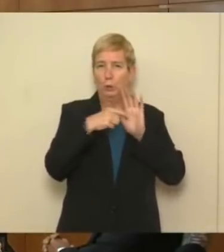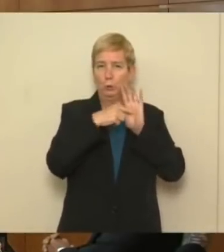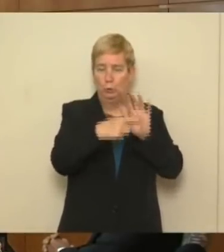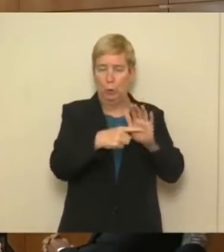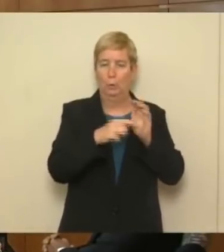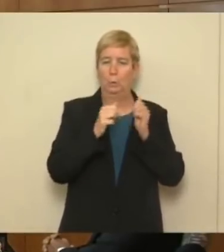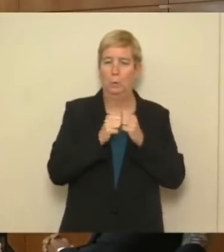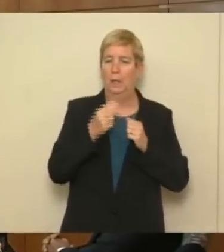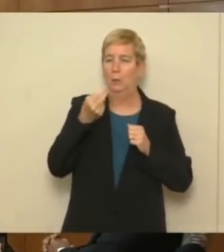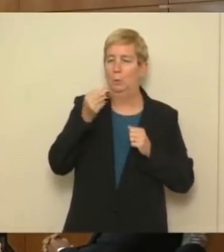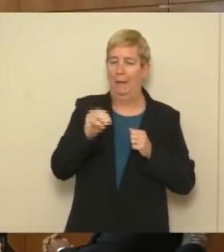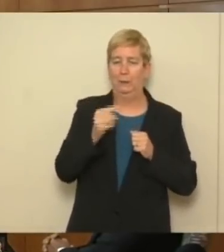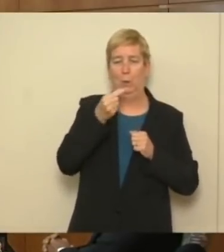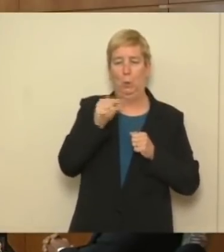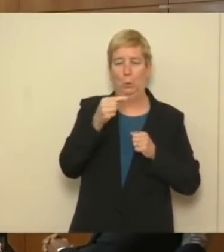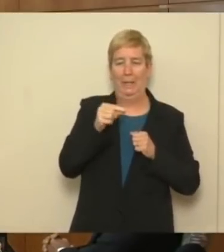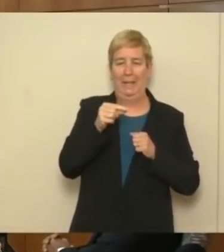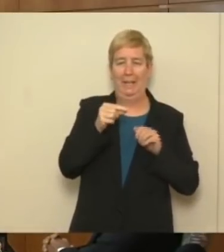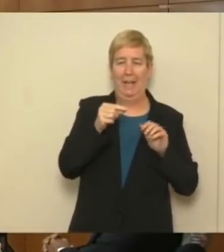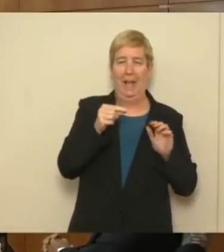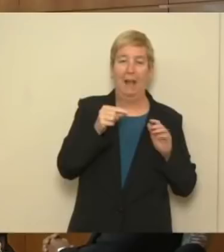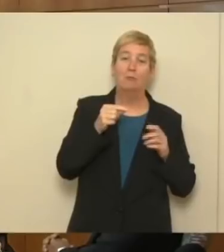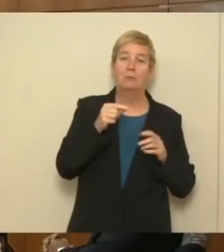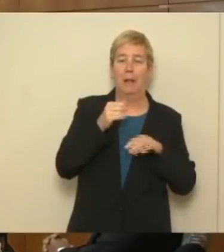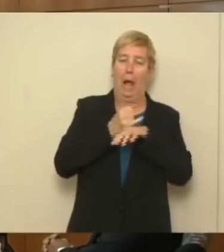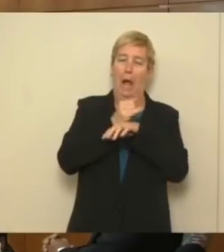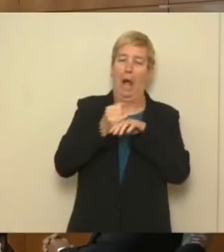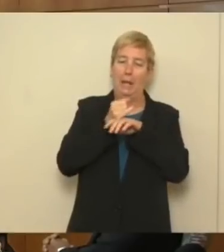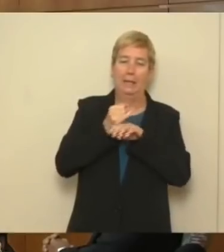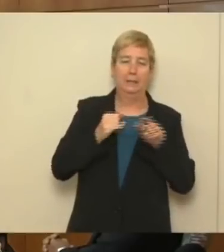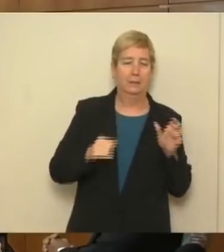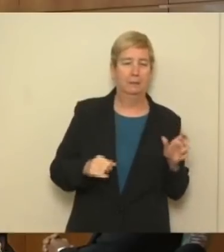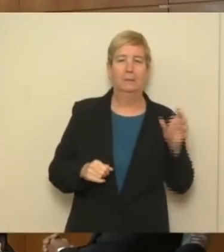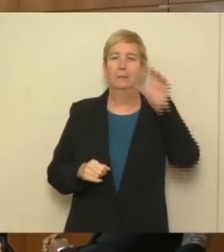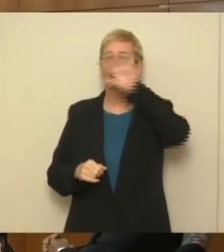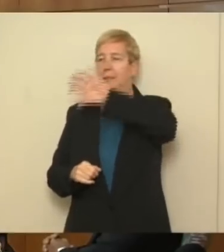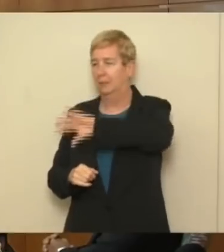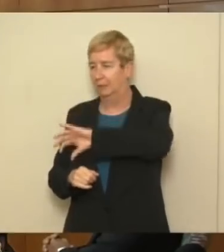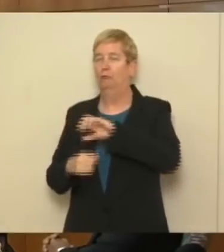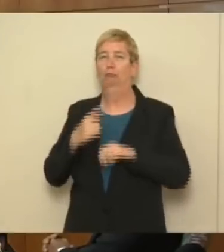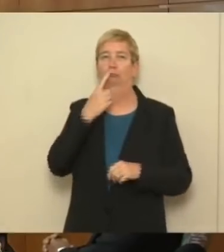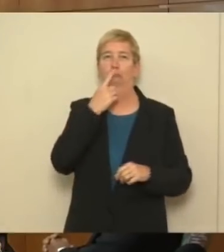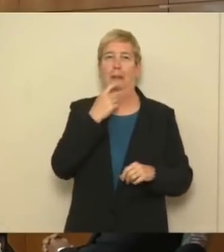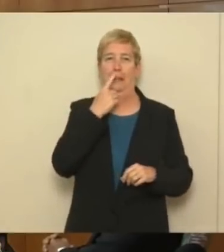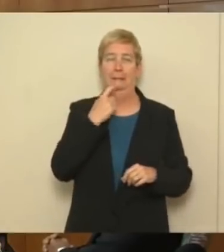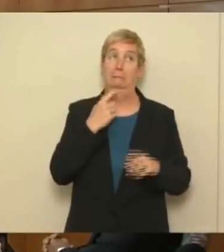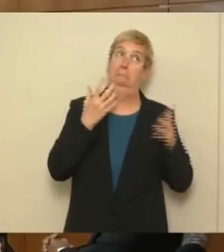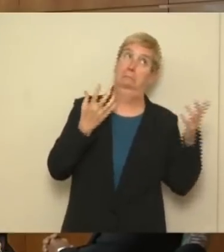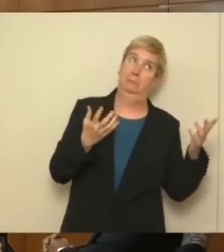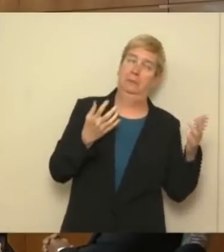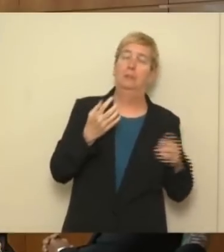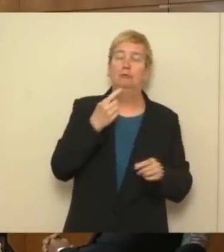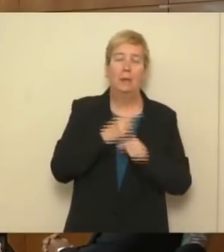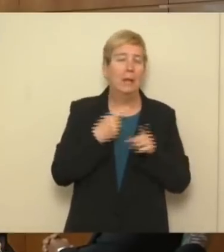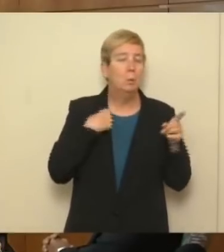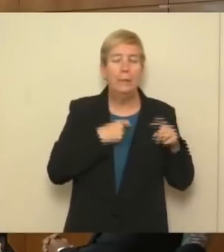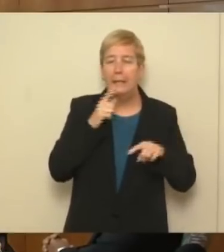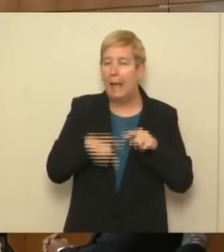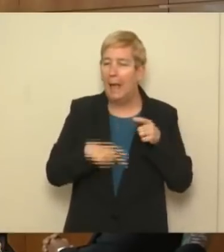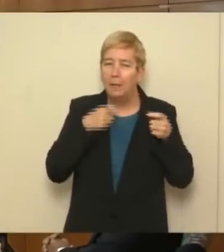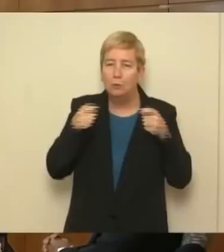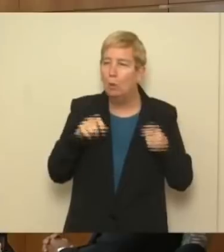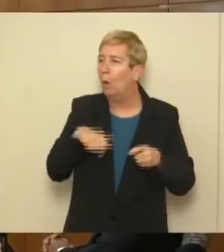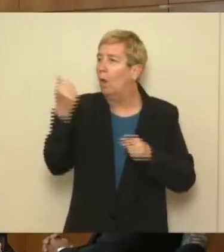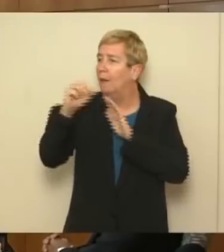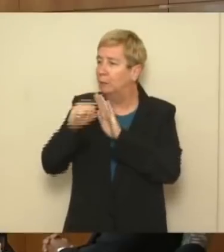green island in a sea of red, and how you keep it like that. And you did say, you don't have any control over what other states do, but you